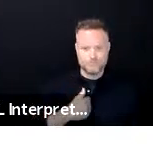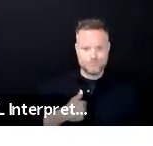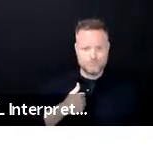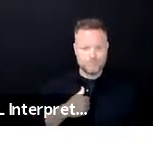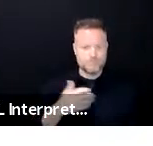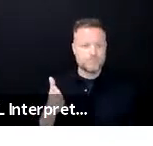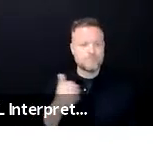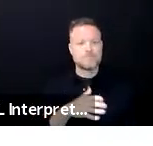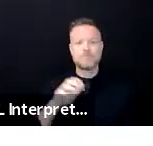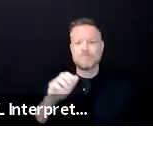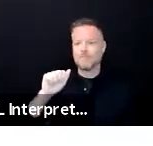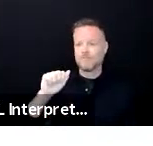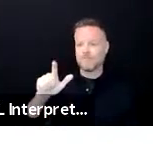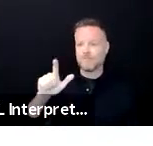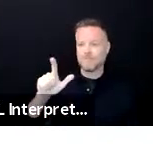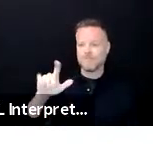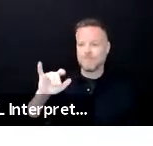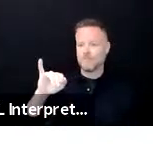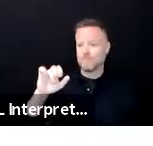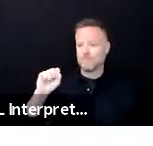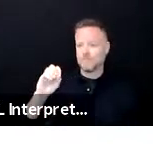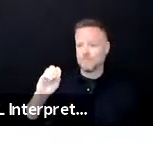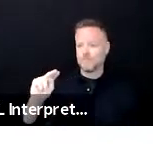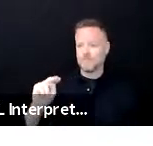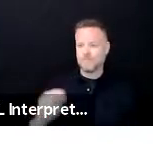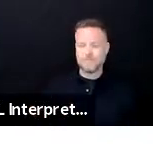Allison DeGroff.